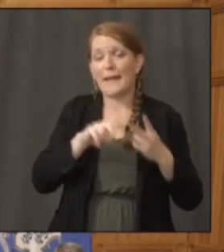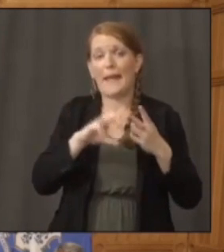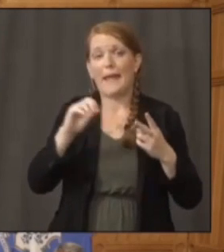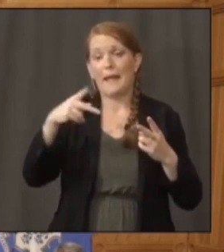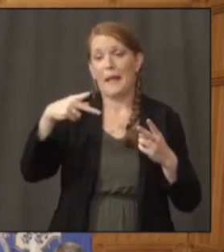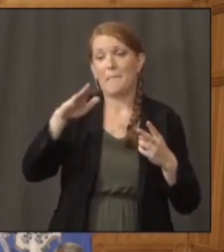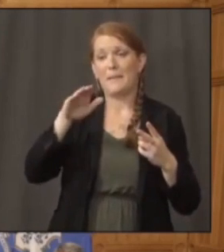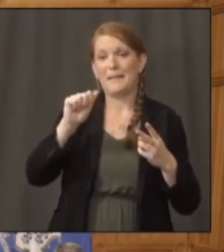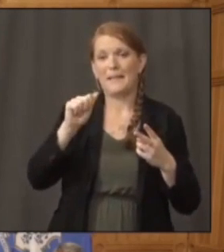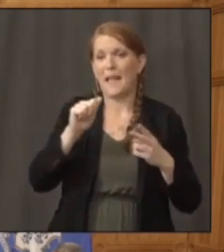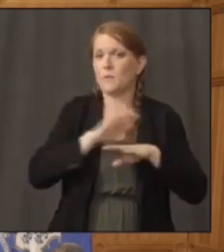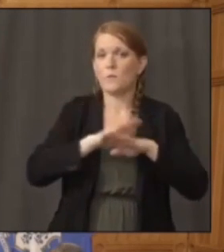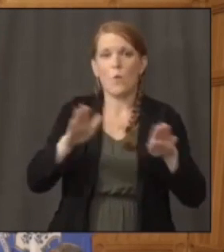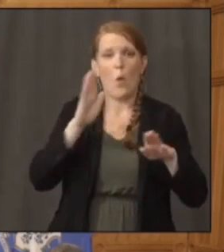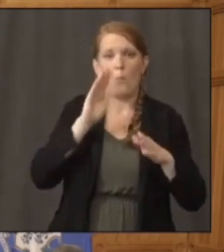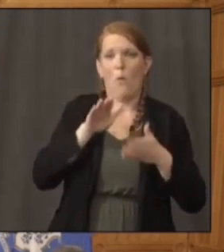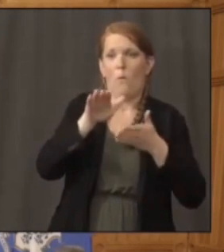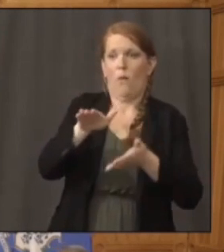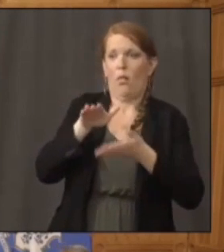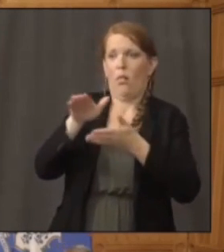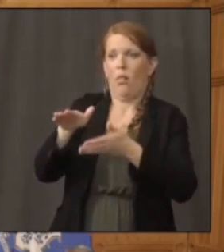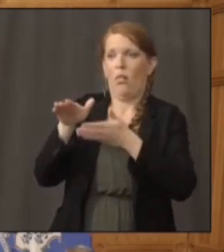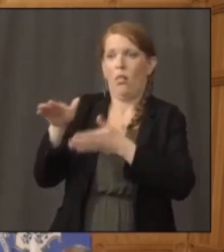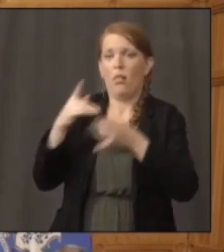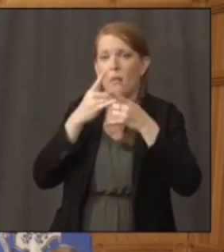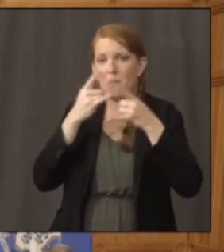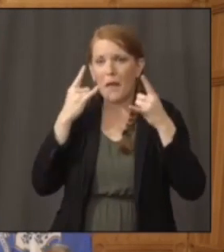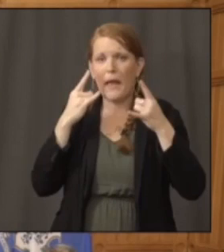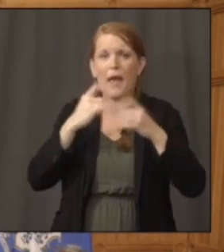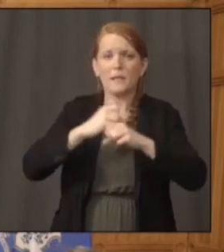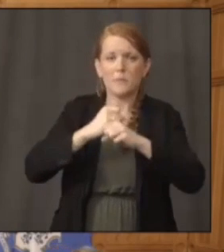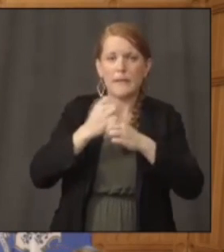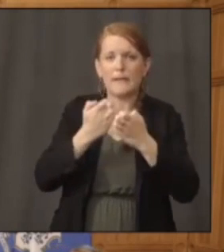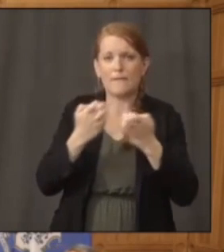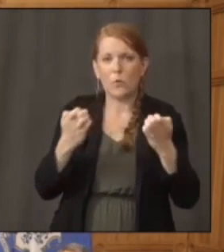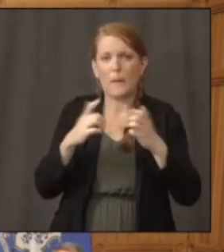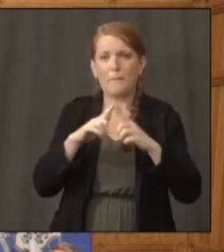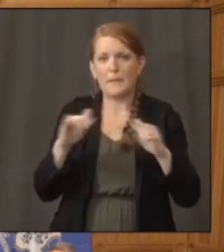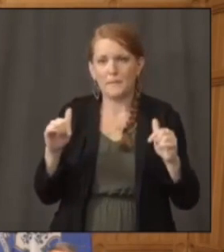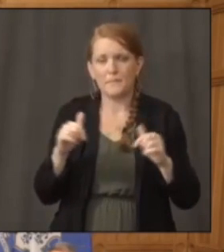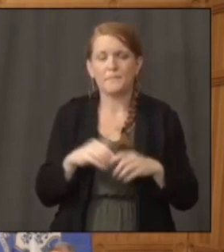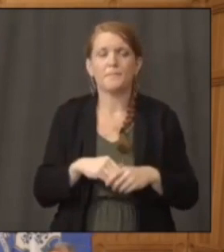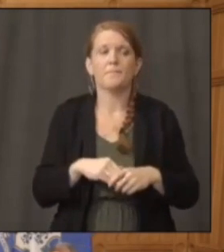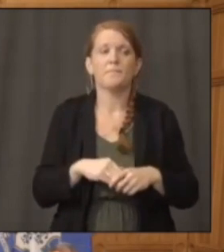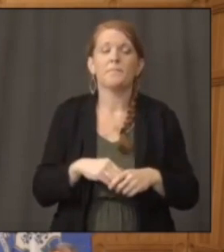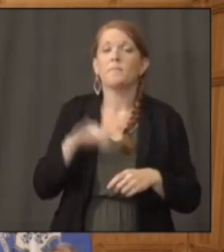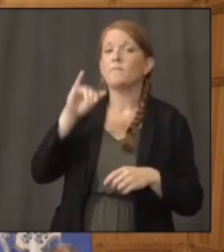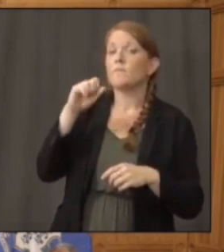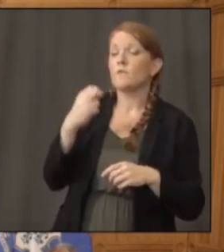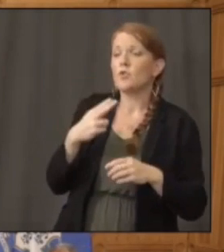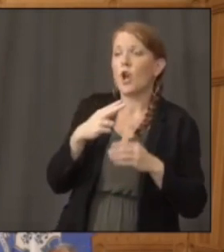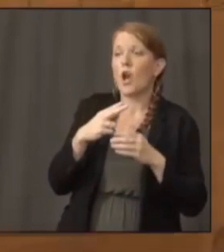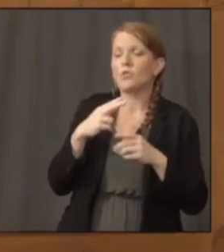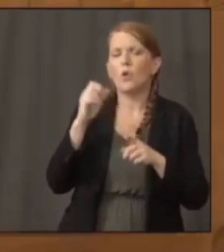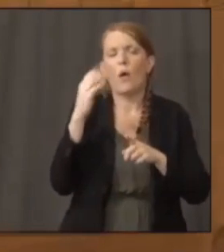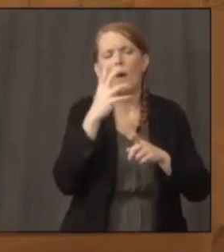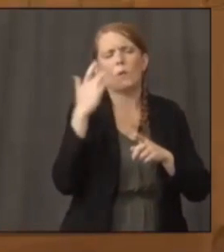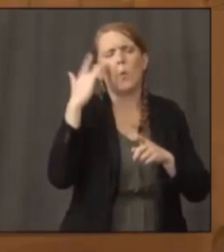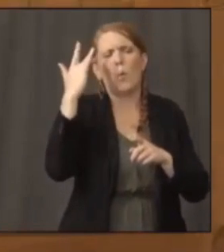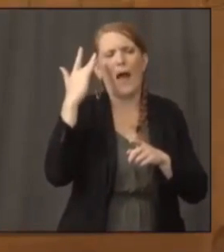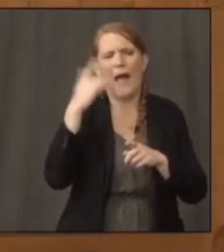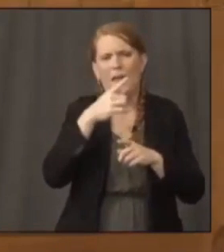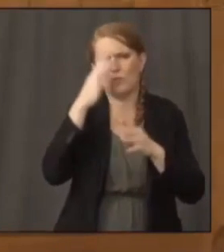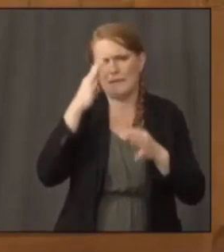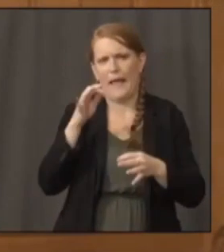have you guys made that decision? Why don't you take that? Yeah, so the PPE that the state has distributed since this pandemic began